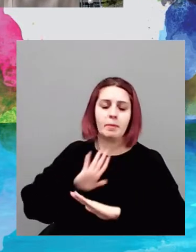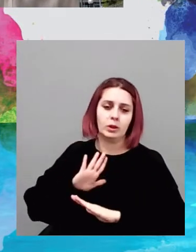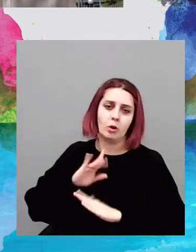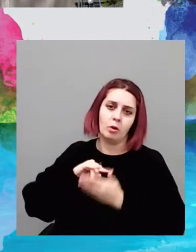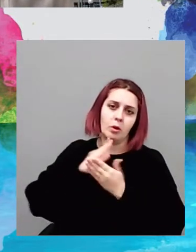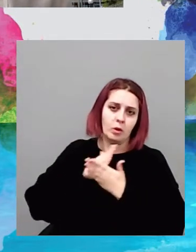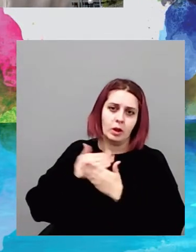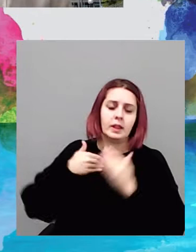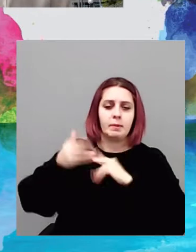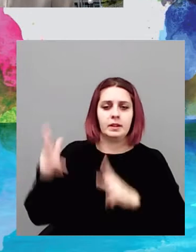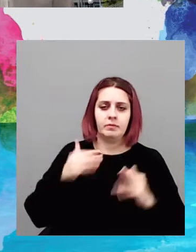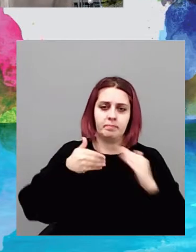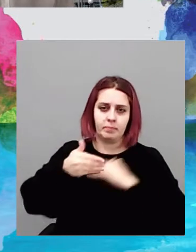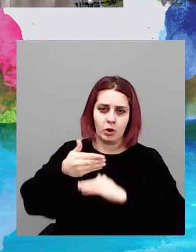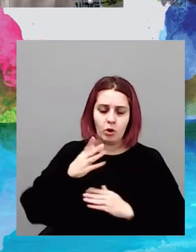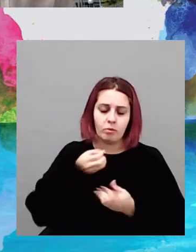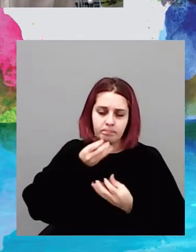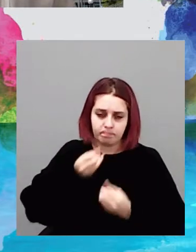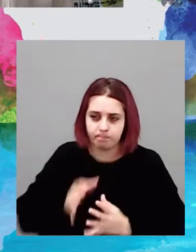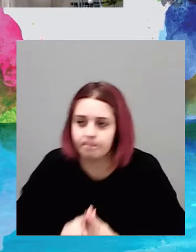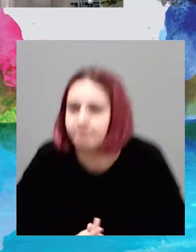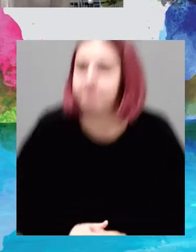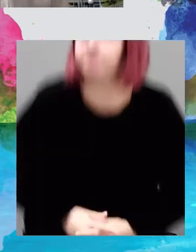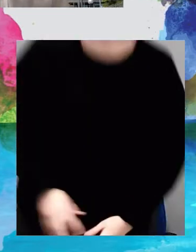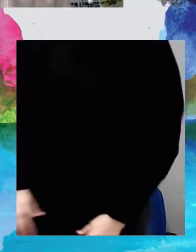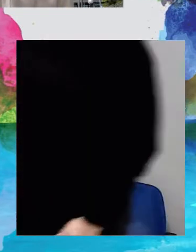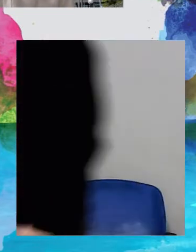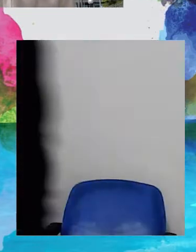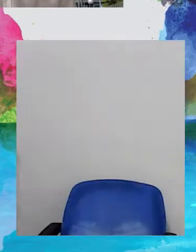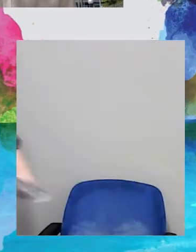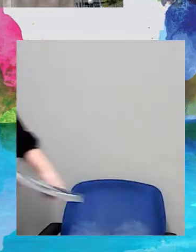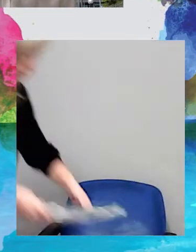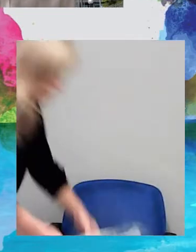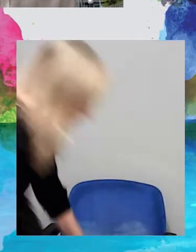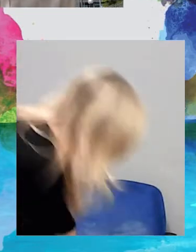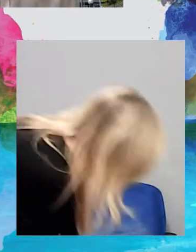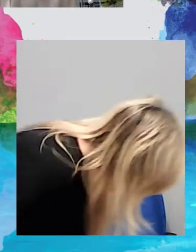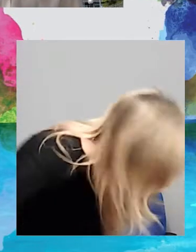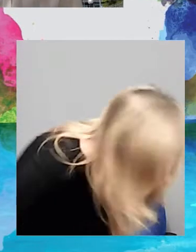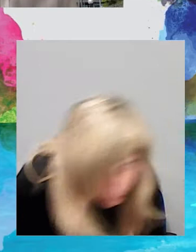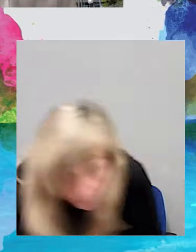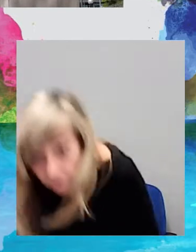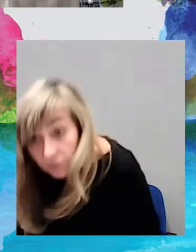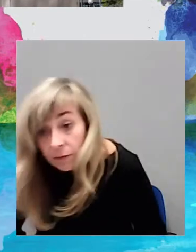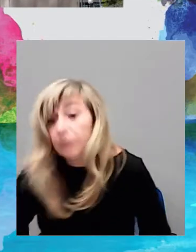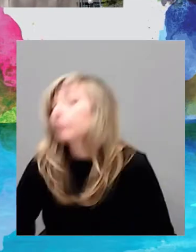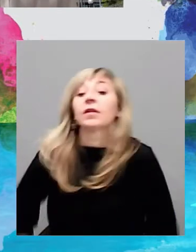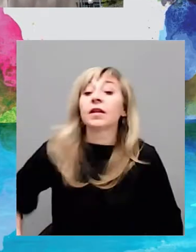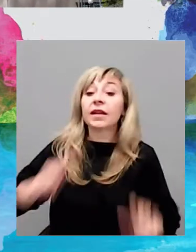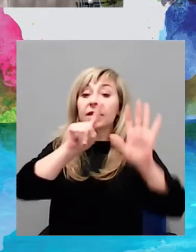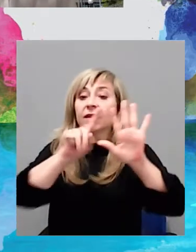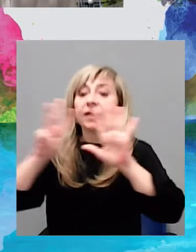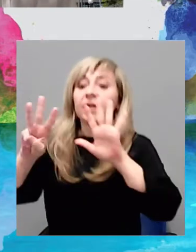this. And I'll talk about that in a different session. And also, 68.6% of those that sign up are